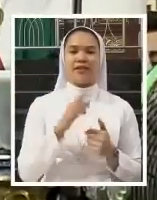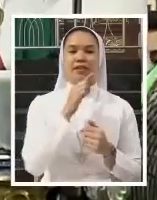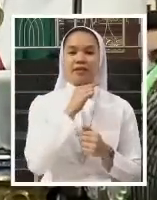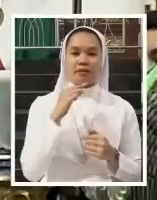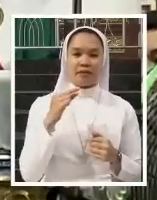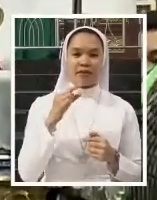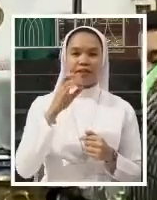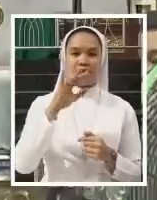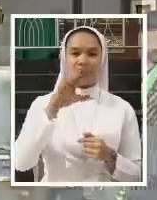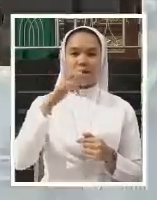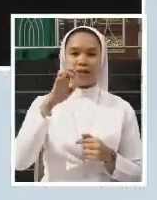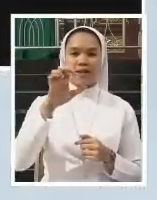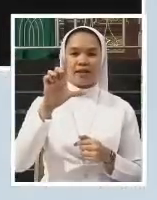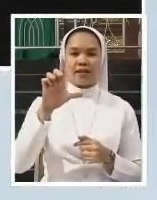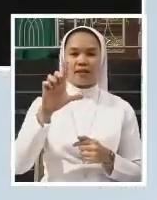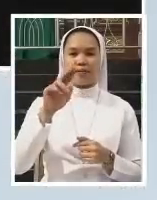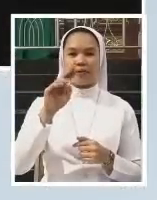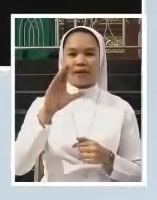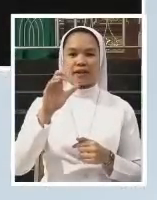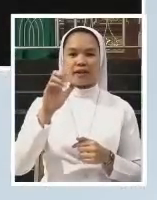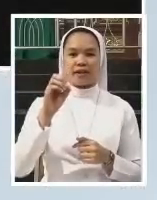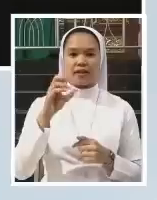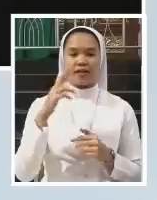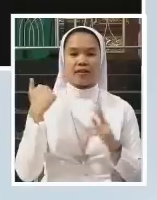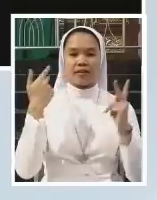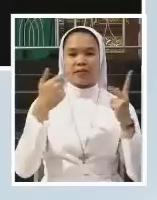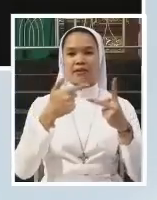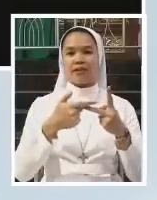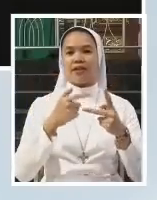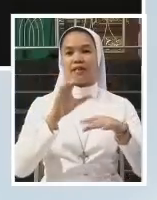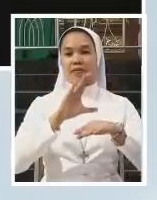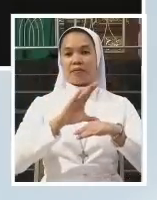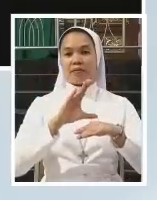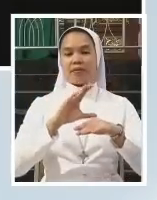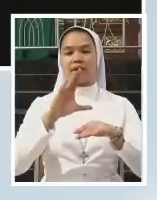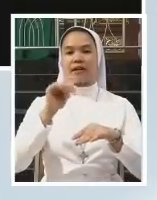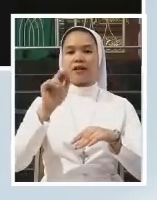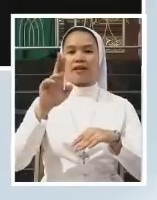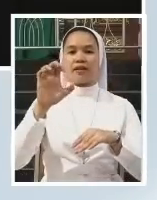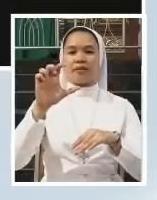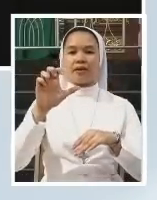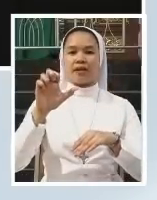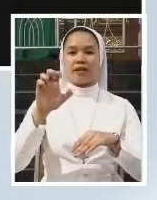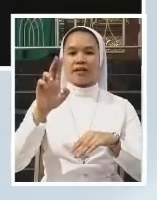Father Michael Nacario, Pastor, Our Lady of Guadalupe Parish, Malawag, Nabua.